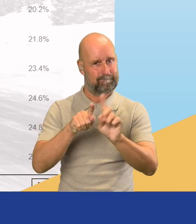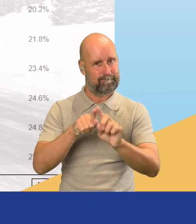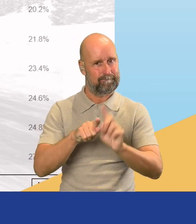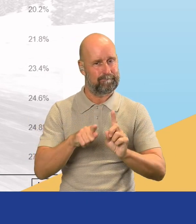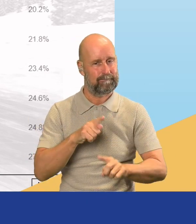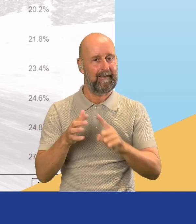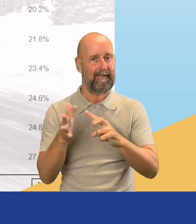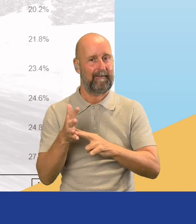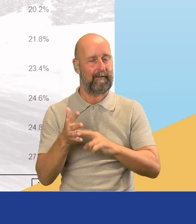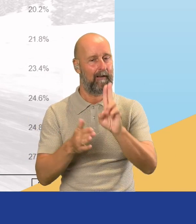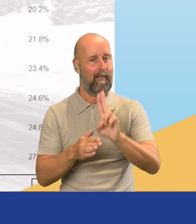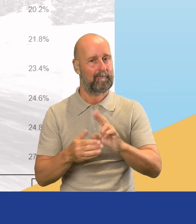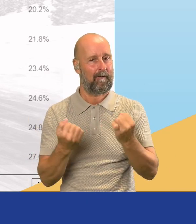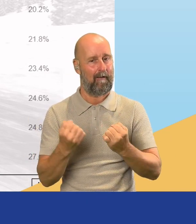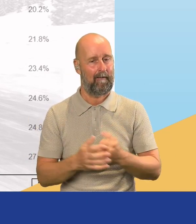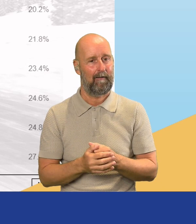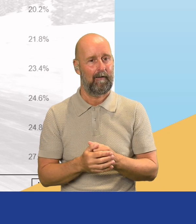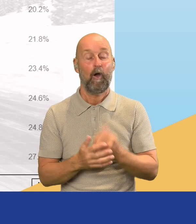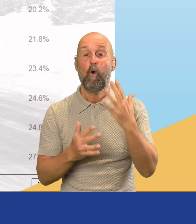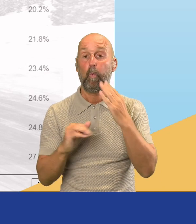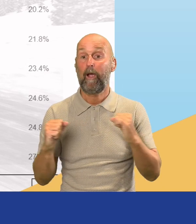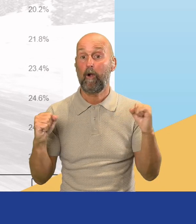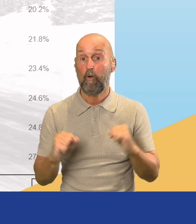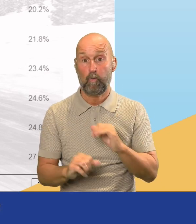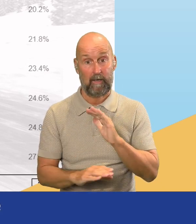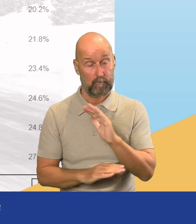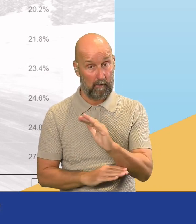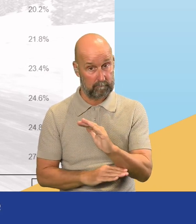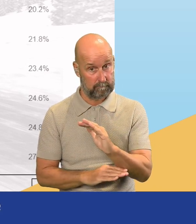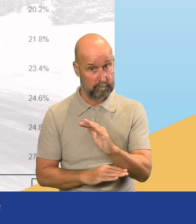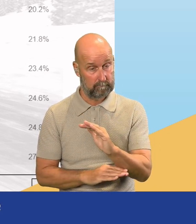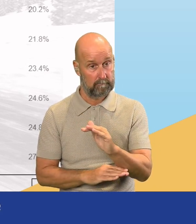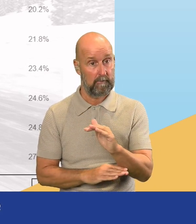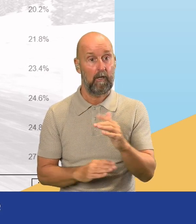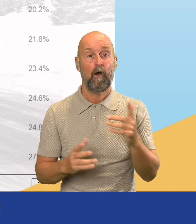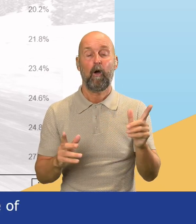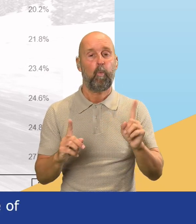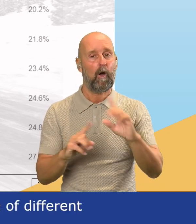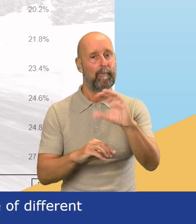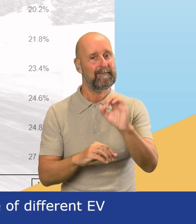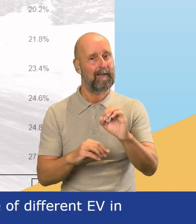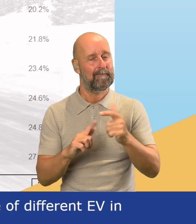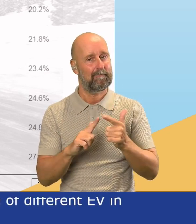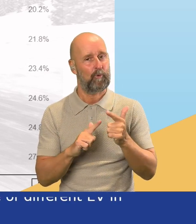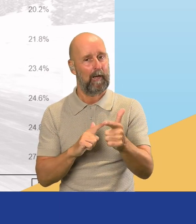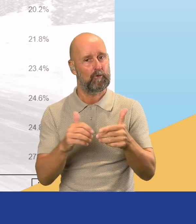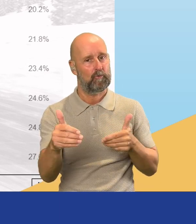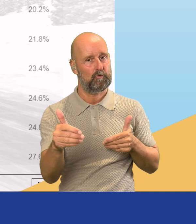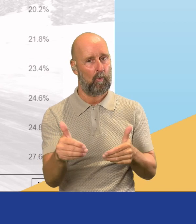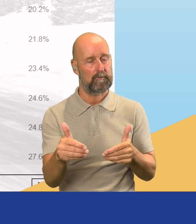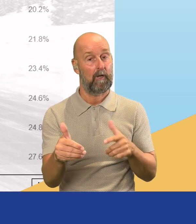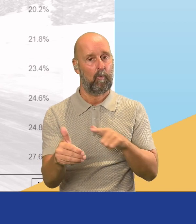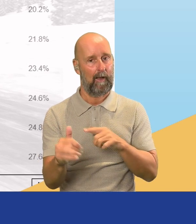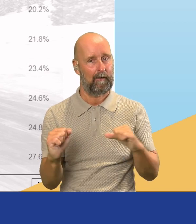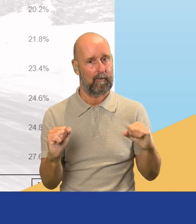different EVs in market. And they said, in cold climate, what is the loss of the range because of the cold